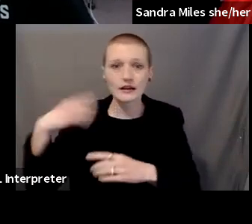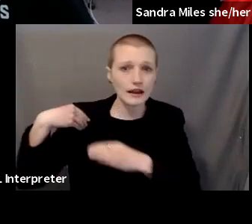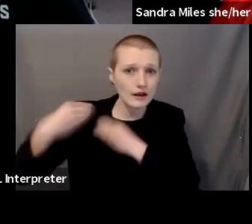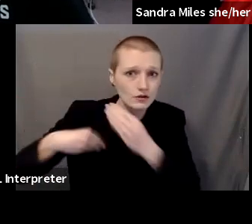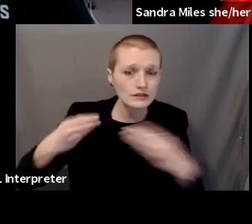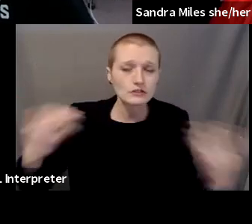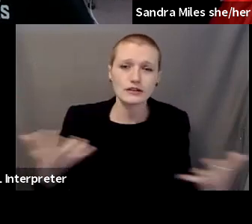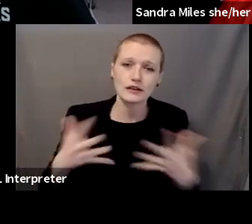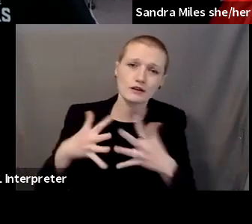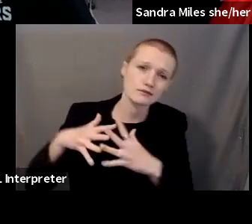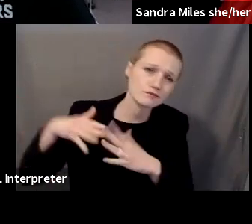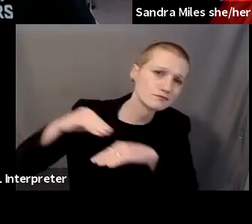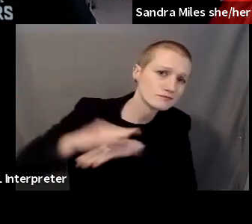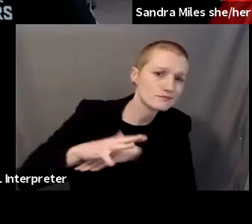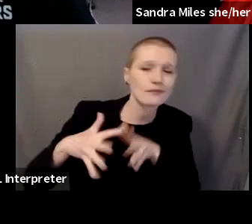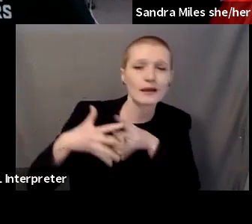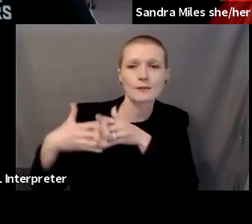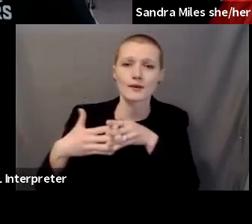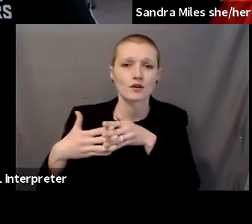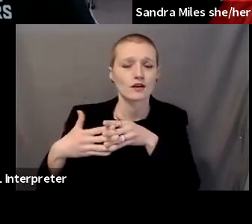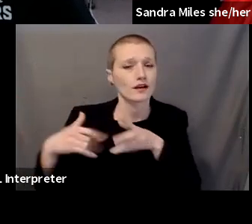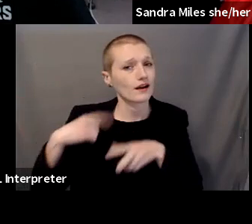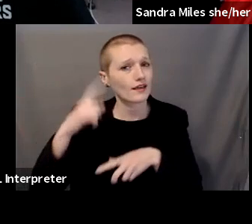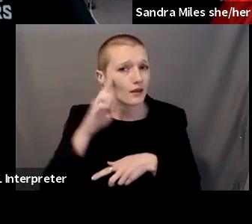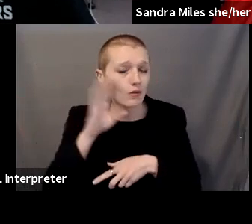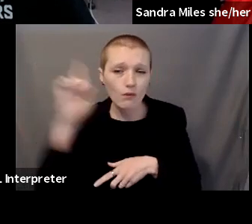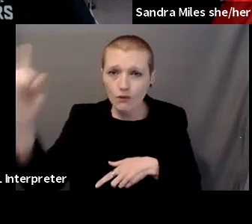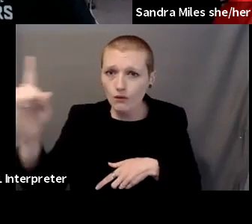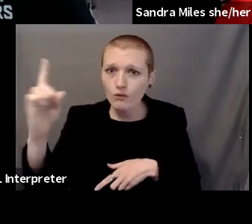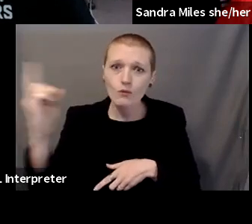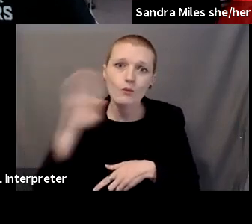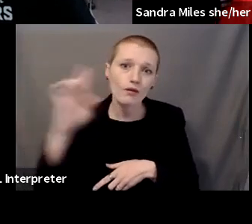will always be a need to promote that.